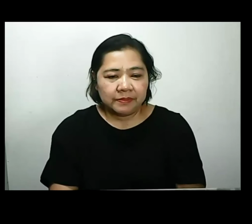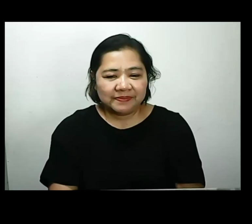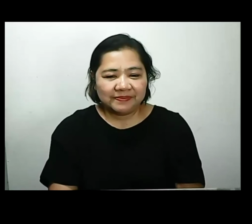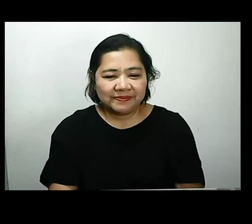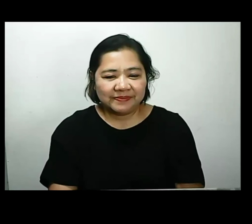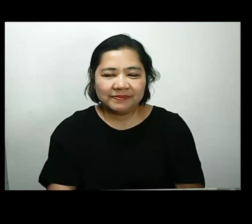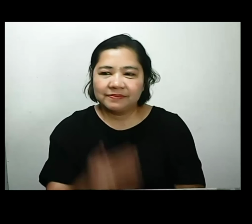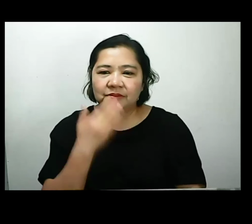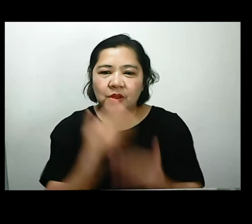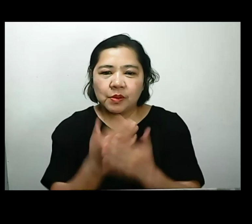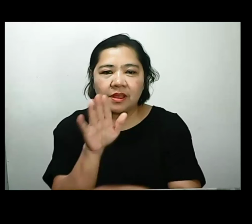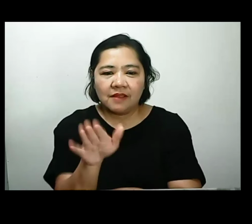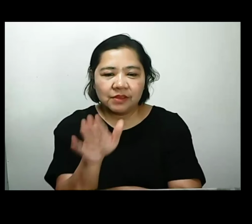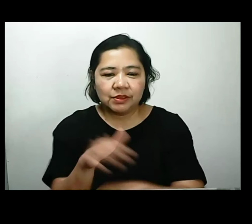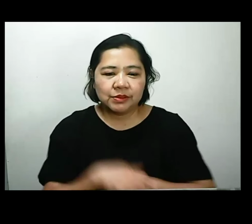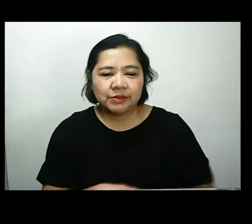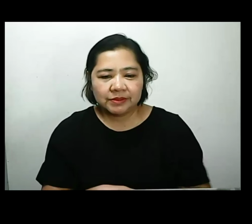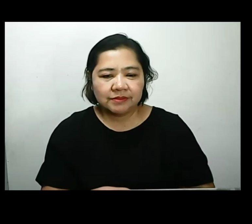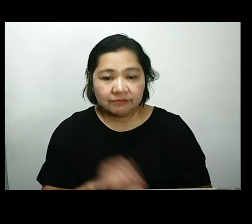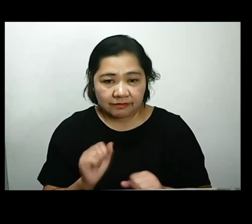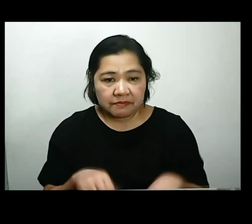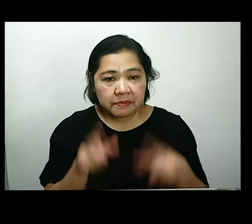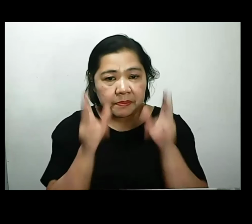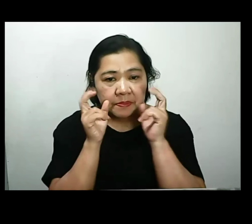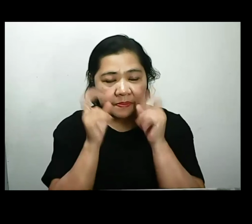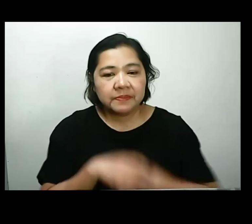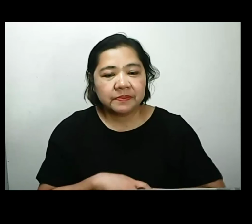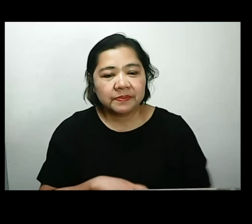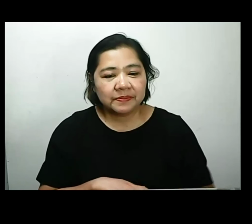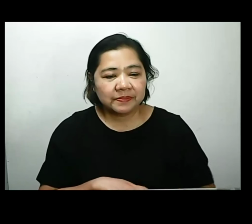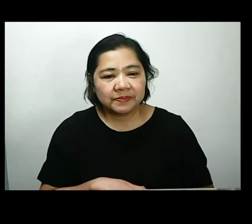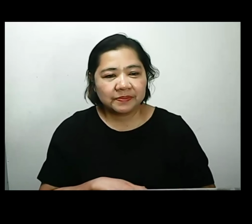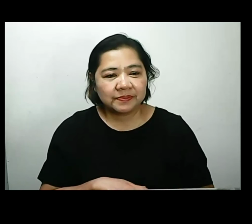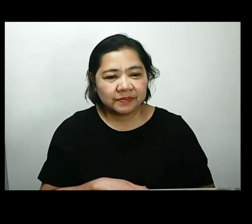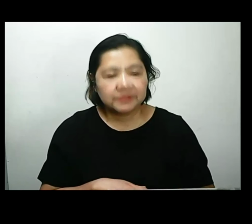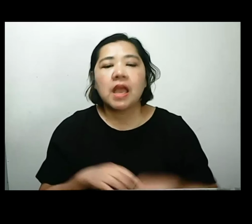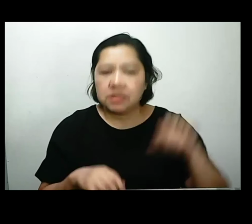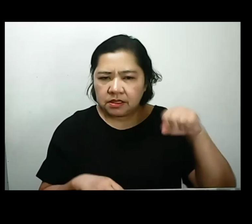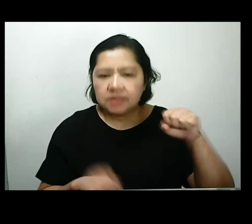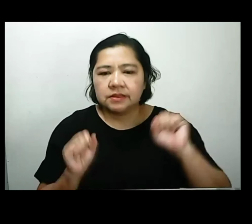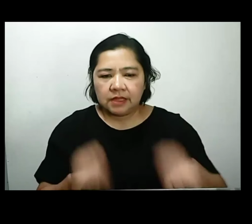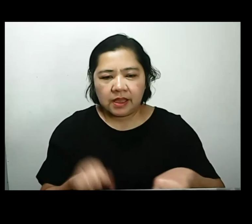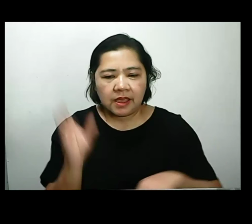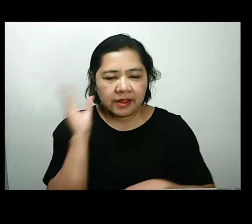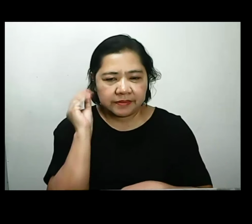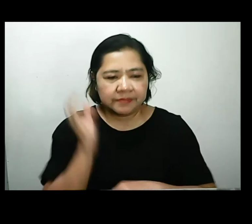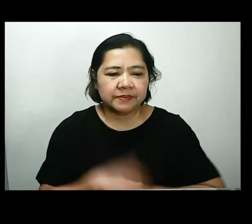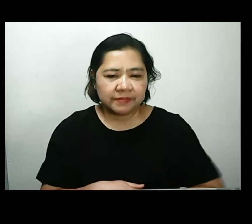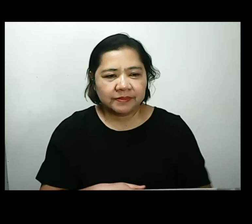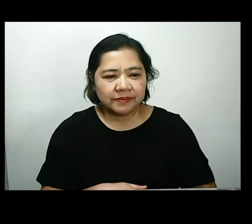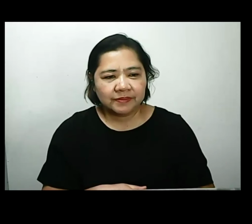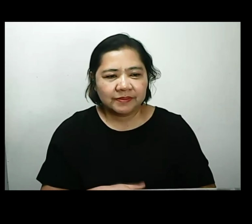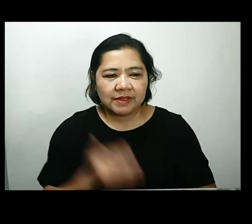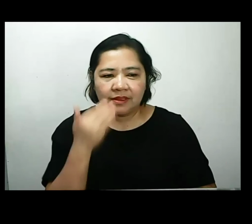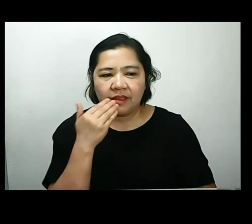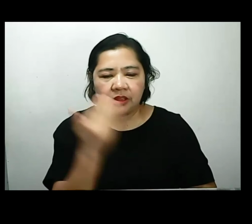Good afternoon. Can you hear me? Hello. Yes, Dr. Emma, we can hear you. Yeah. Okay. Thank you very